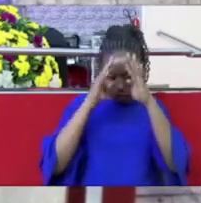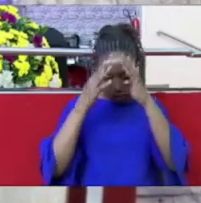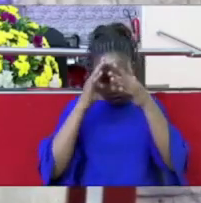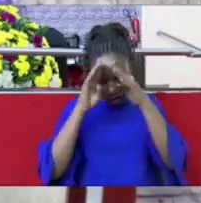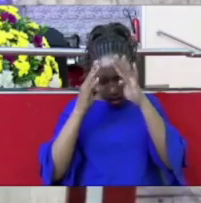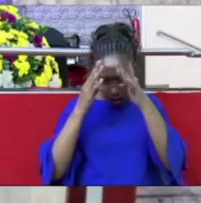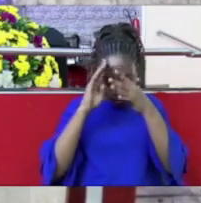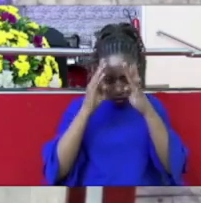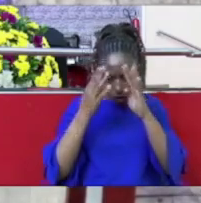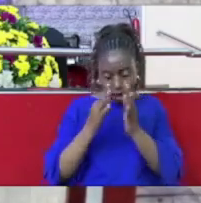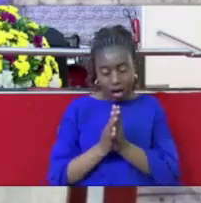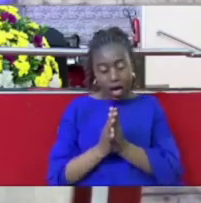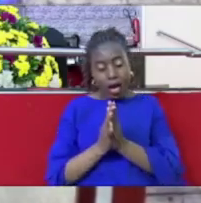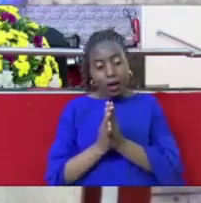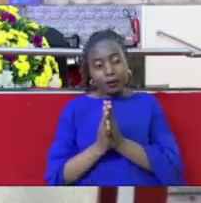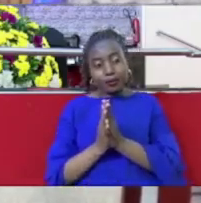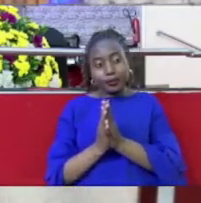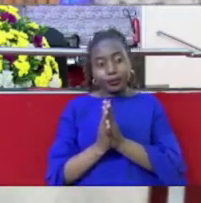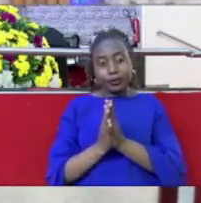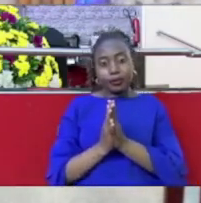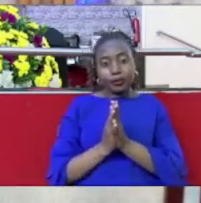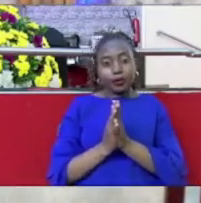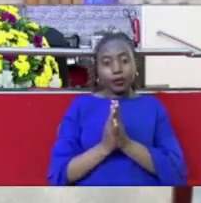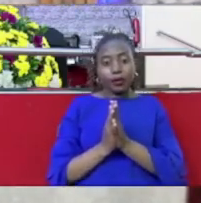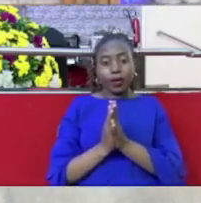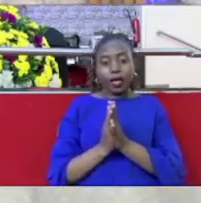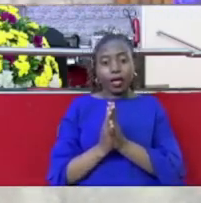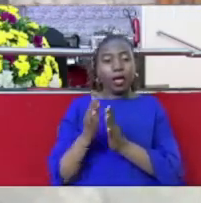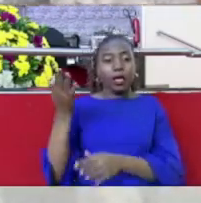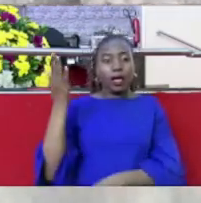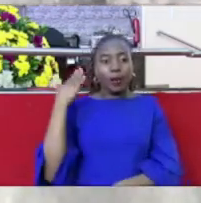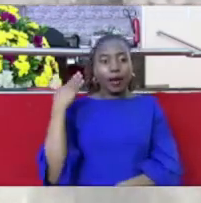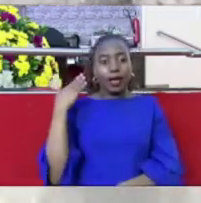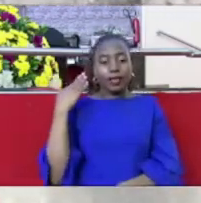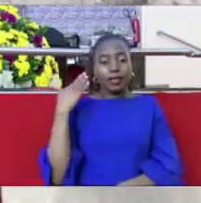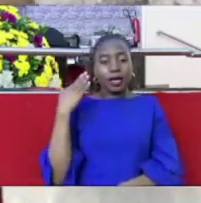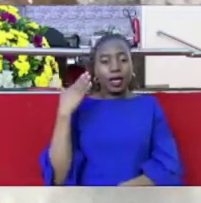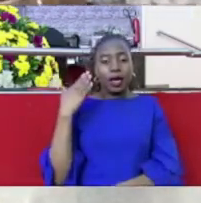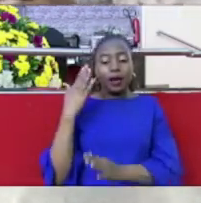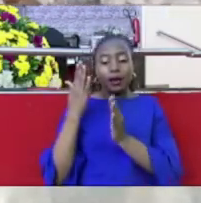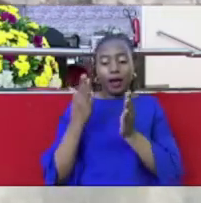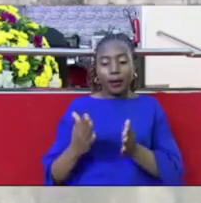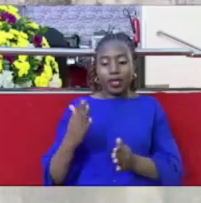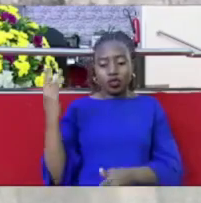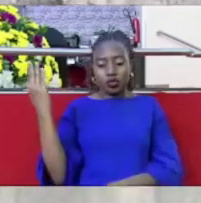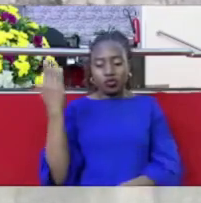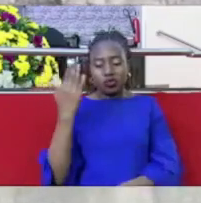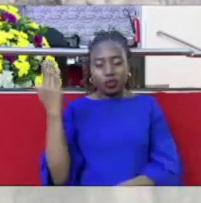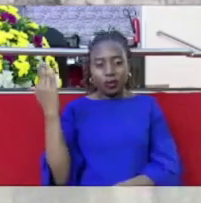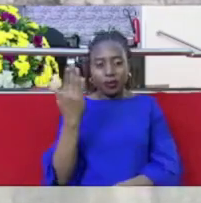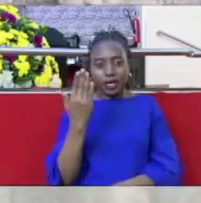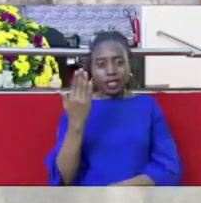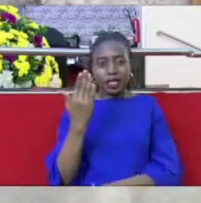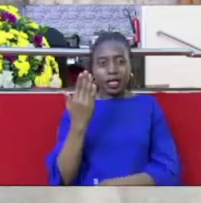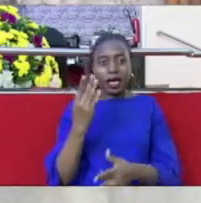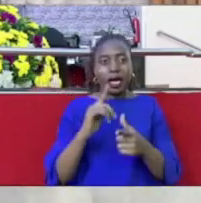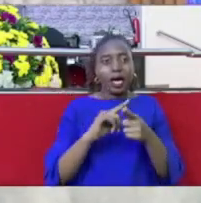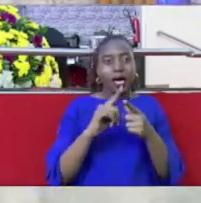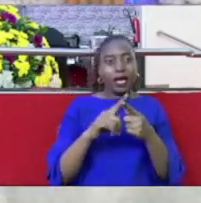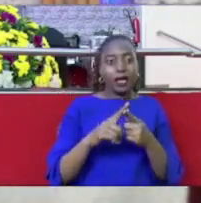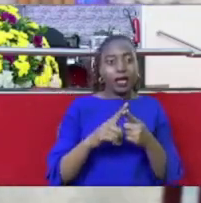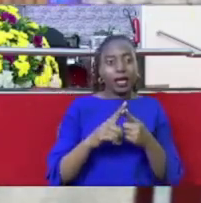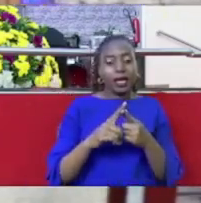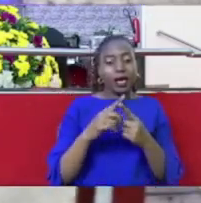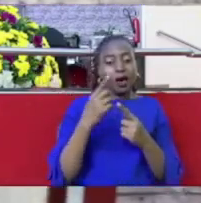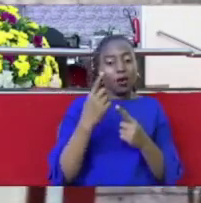One time one person was, I don't know whether it was my wife or somebody was preaching. Pana mtu ambaye alikuwa anahubiri wakati mmoja. And then somebody received a miracle. Na